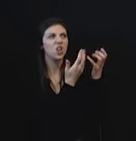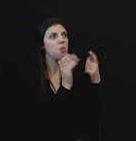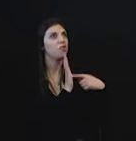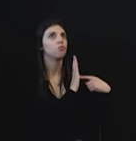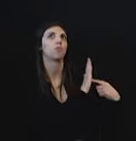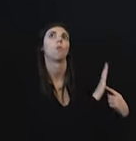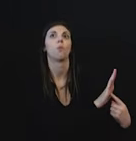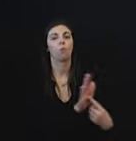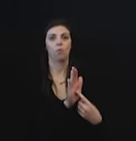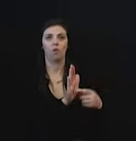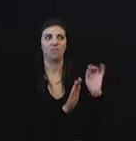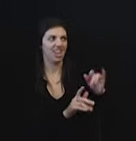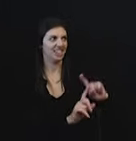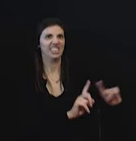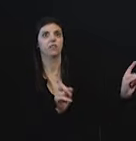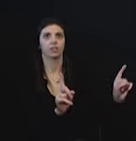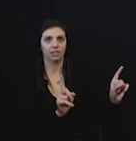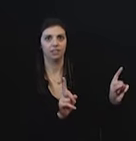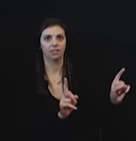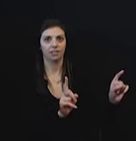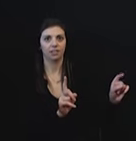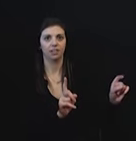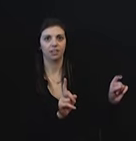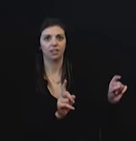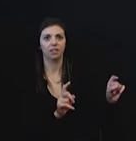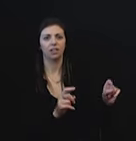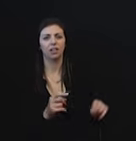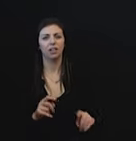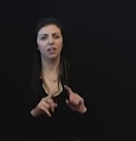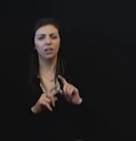everyone. So why did Jesus say no?